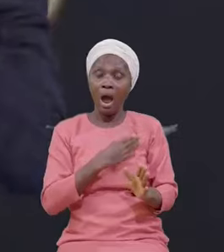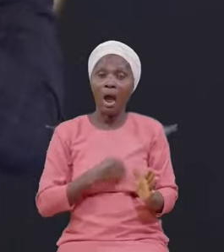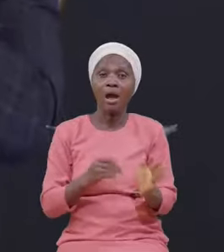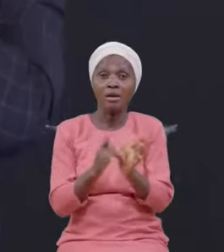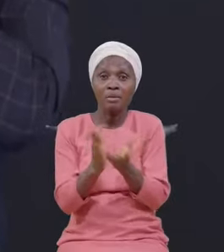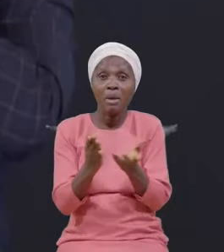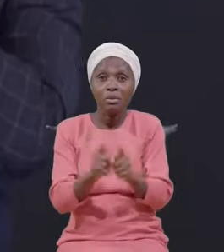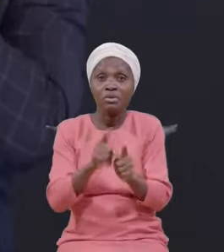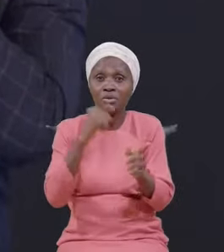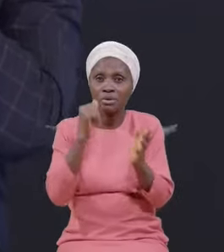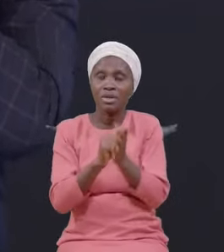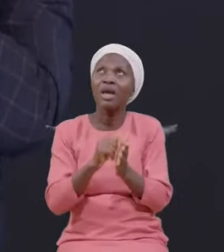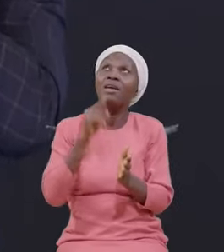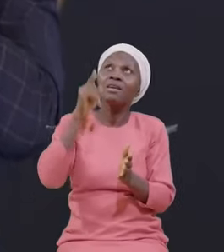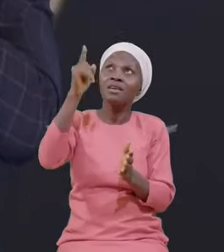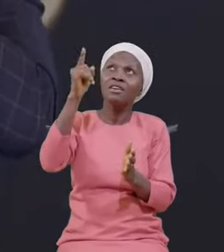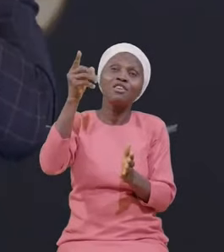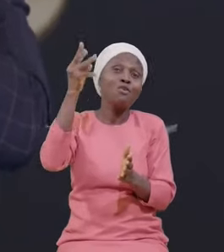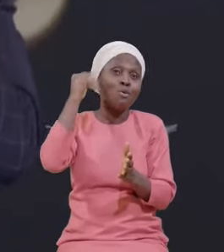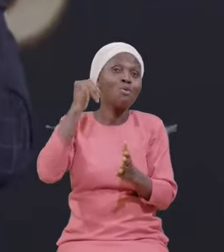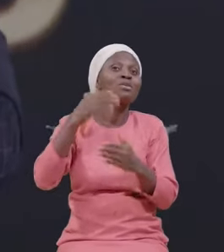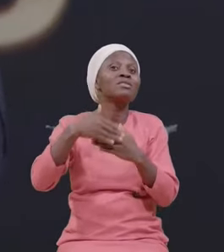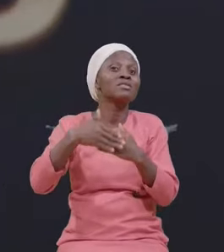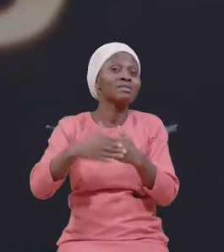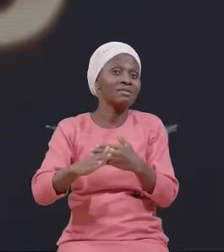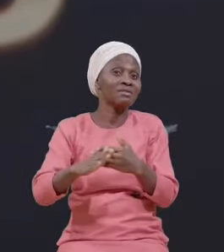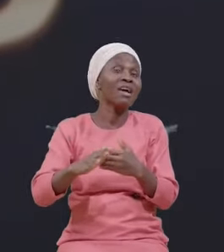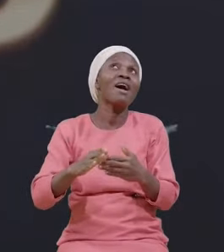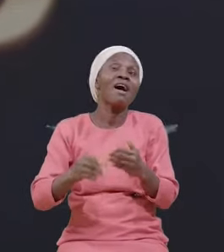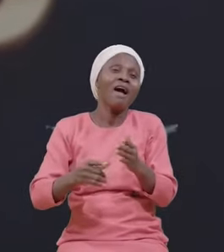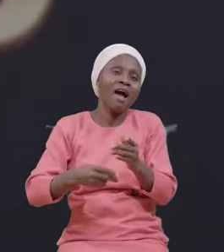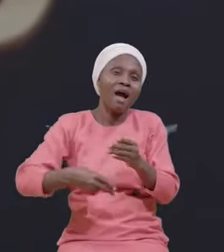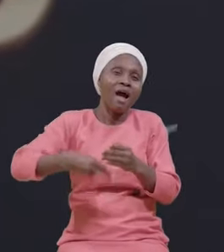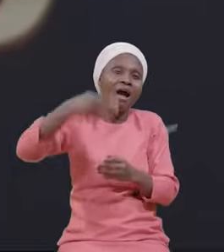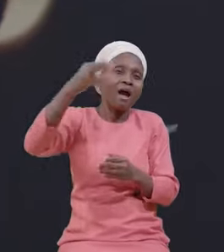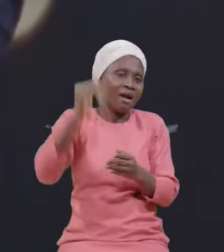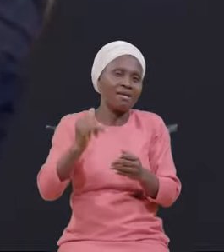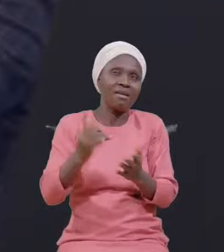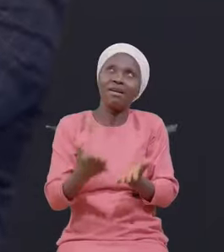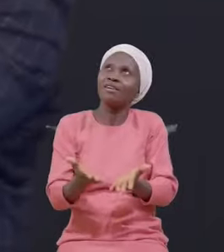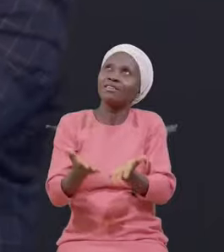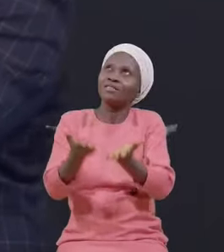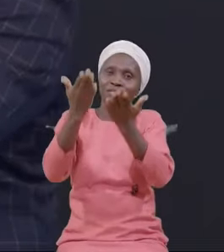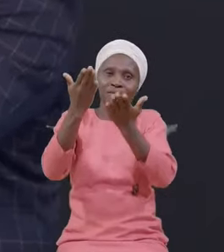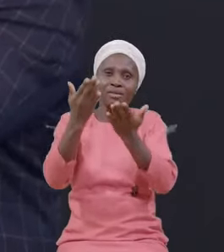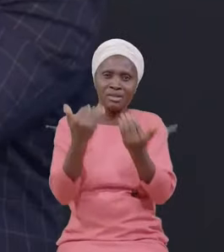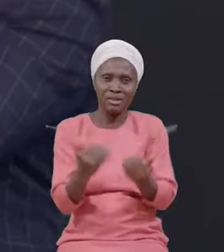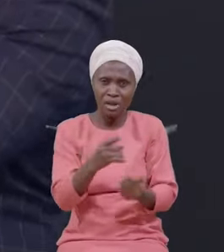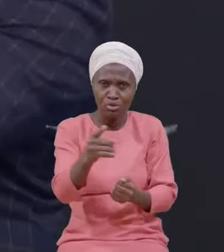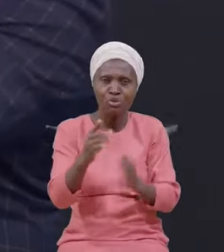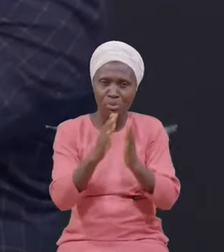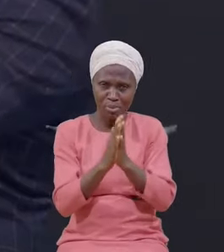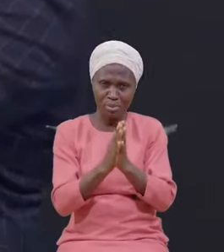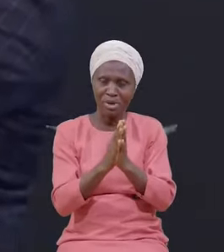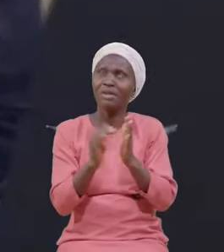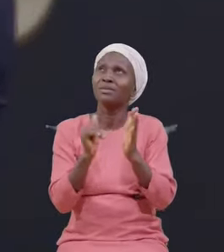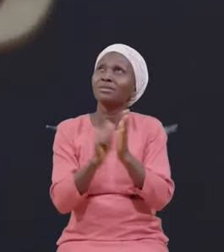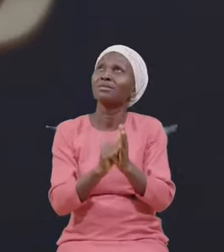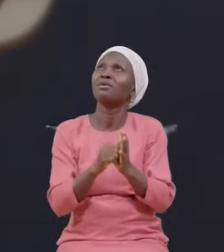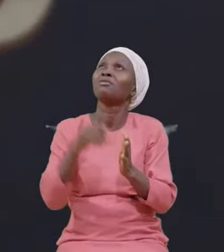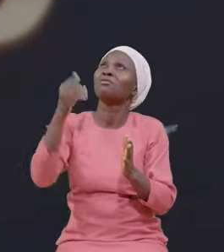and say oh God I desire to be like Jesus I desire to walk like Jesus I